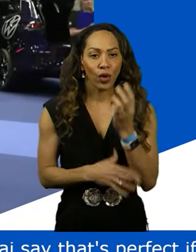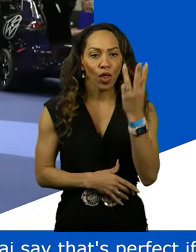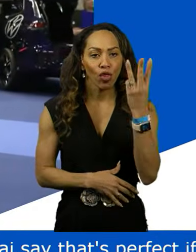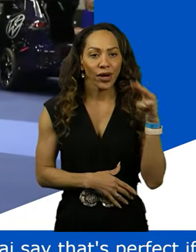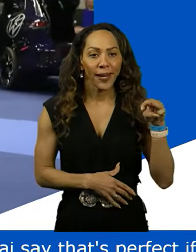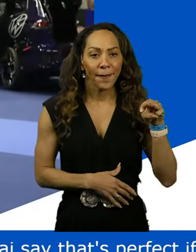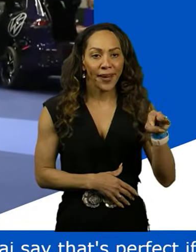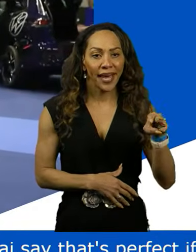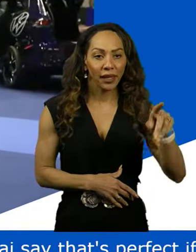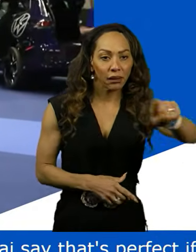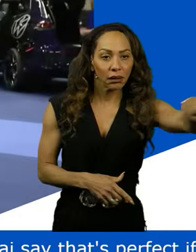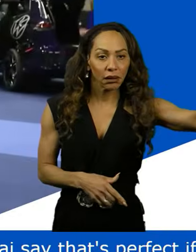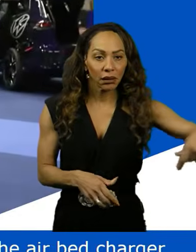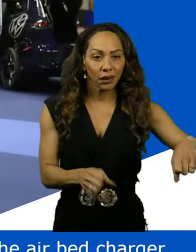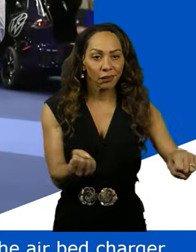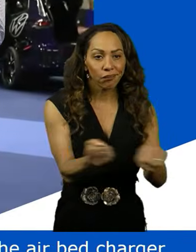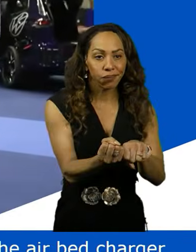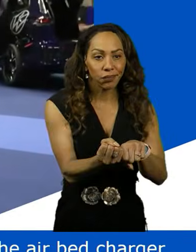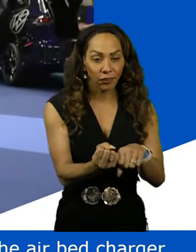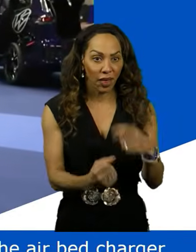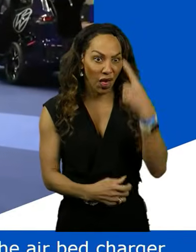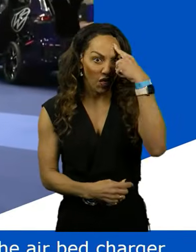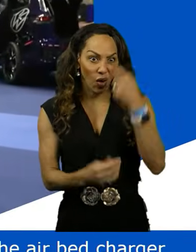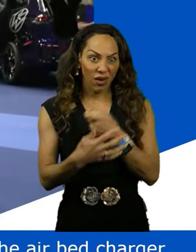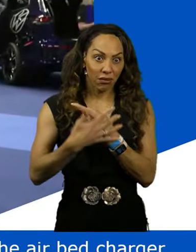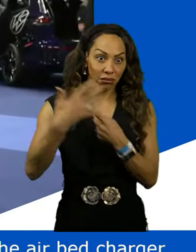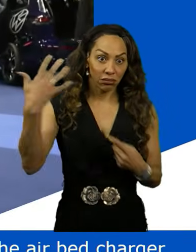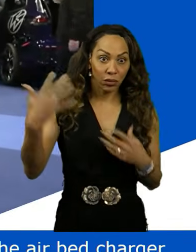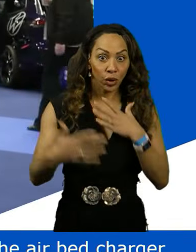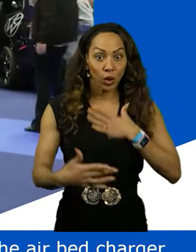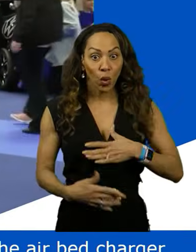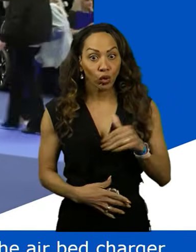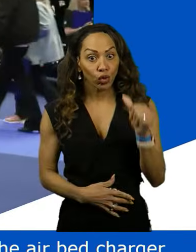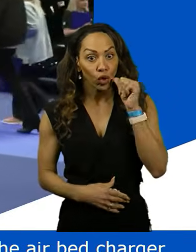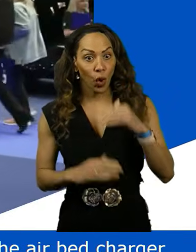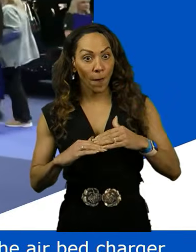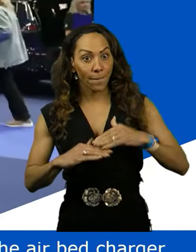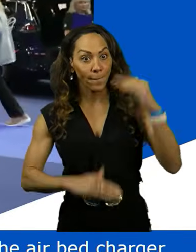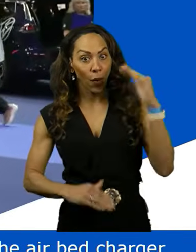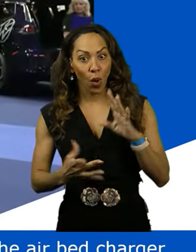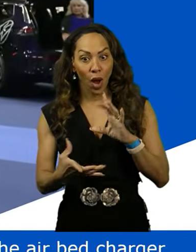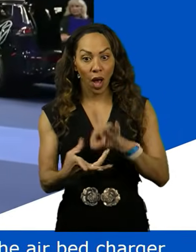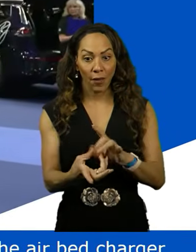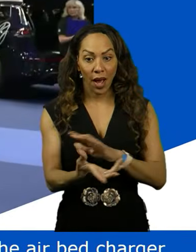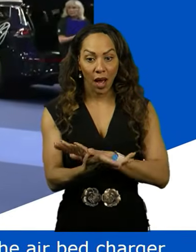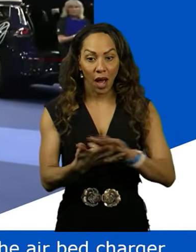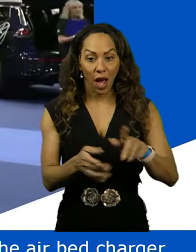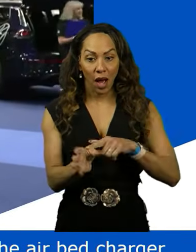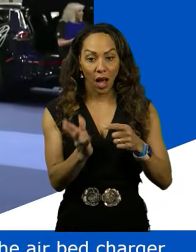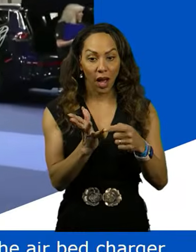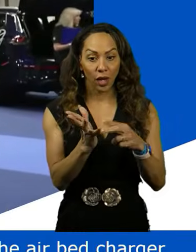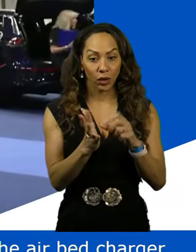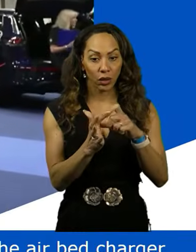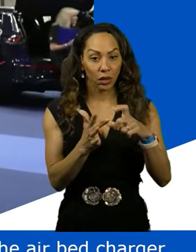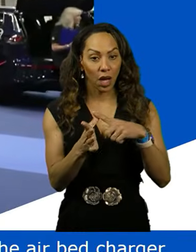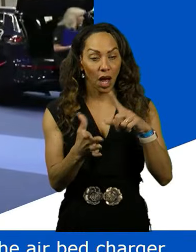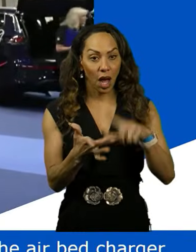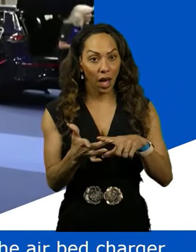everything. So if you want to know more about the Hyundai Insta and the various models and the various battery specs in the range, you could check out